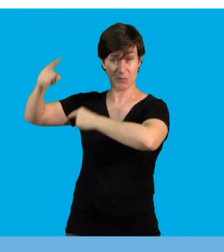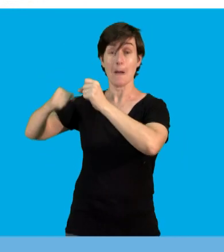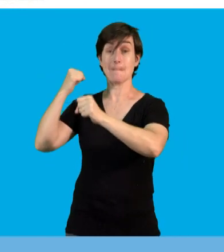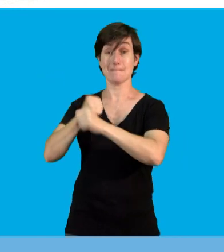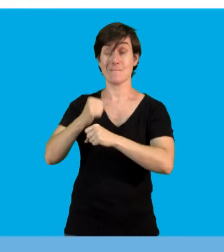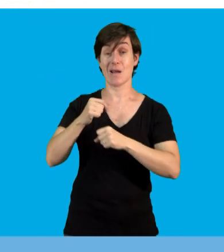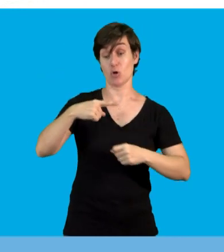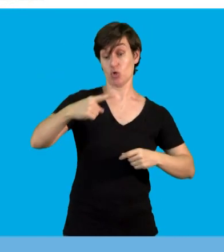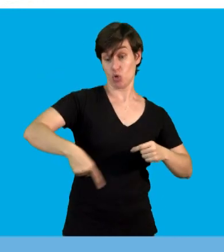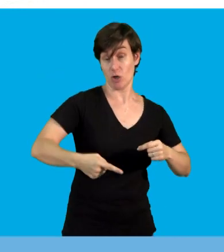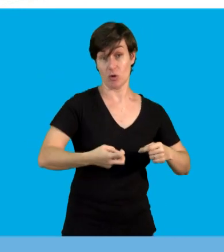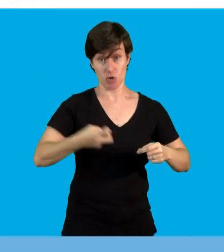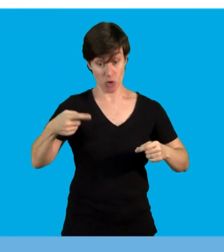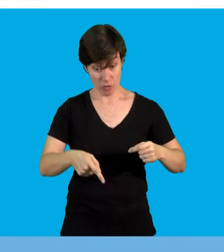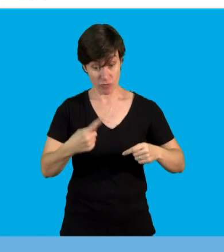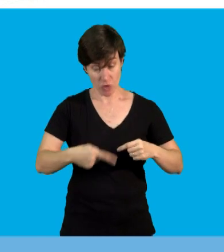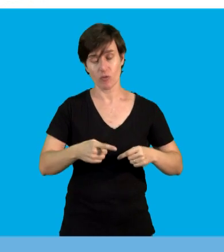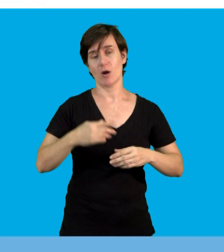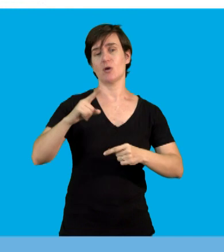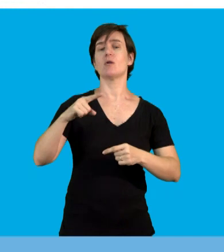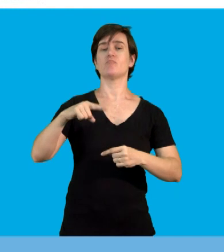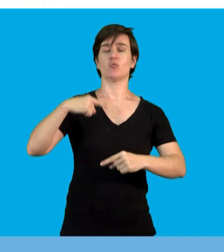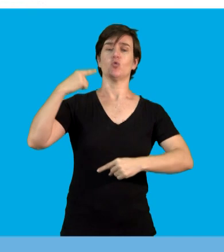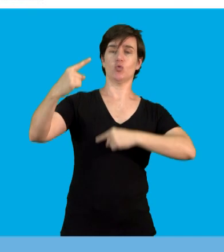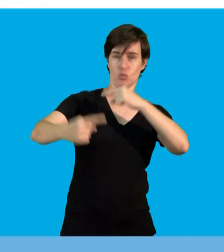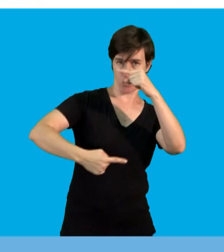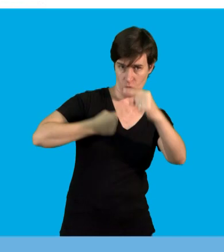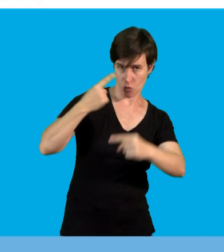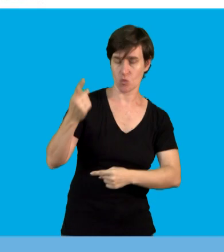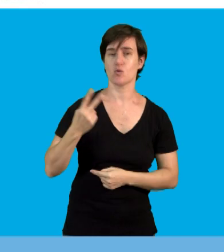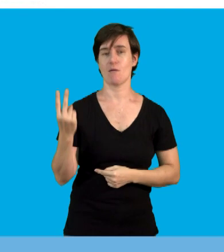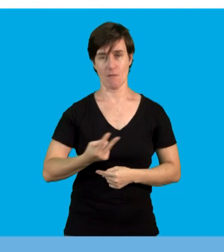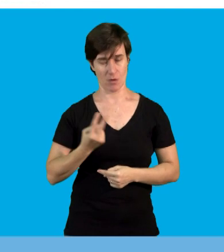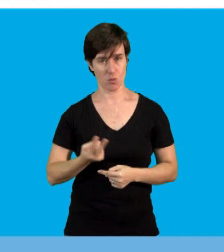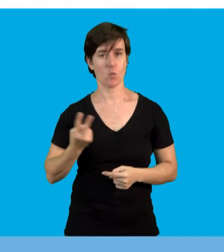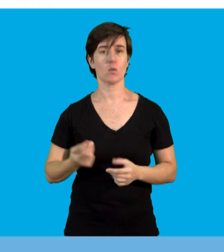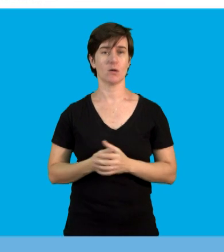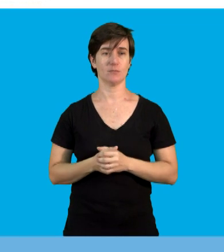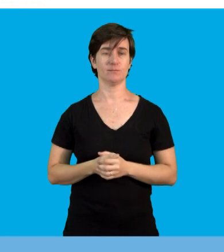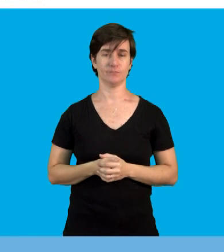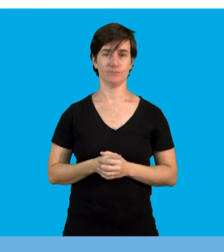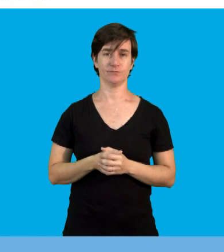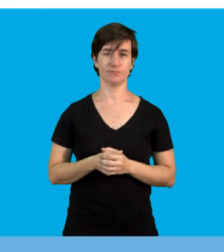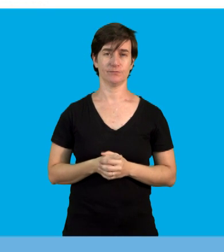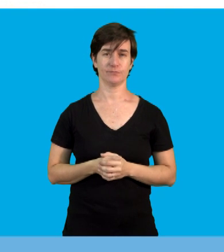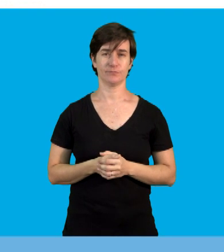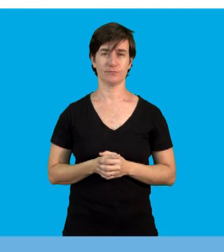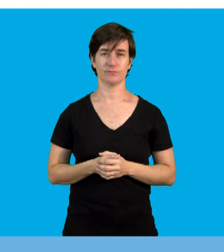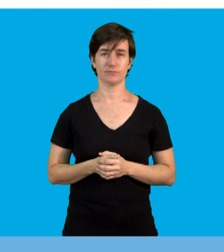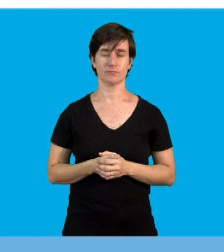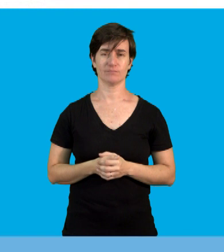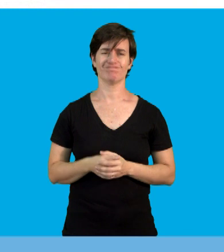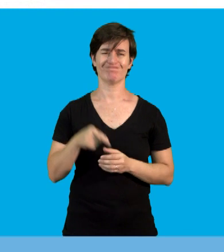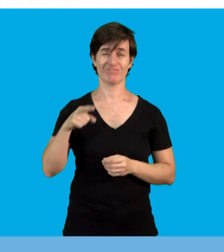the generator. So as the turbine spins, the generator is also going to be spinning, which is going to be caused by the spinning of the